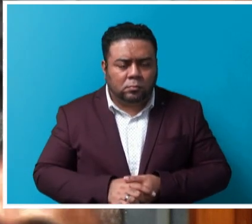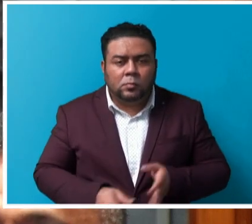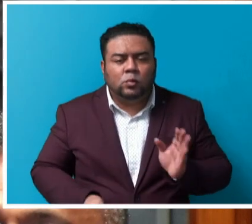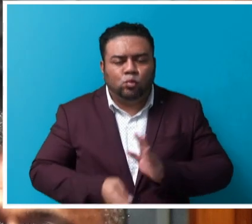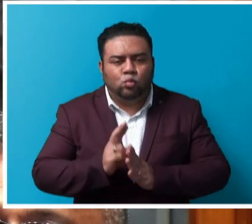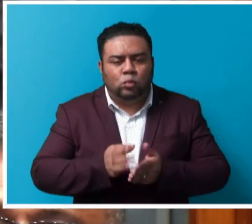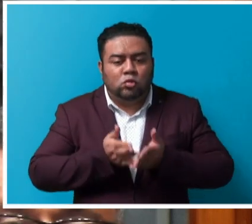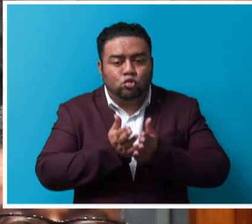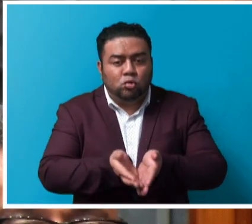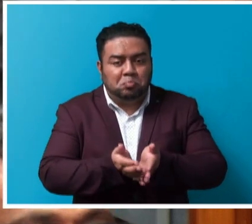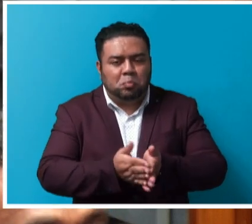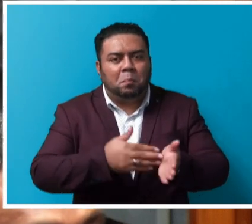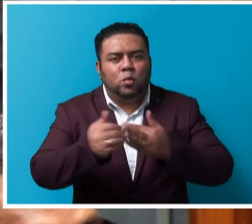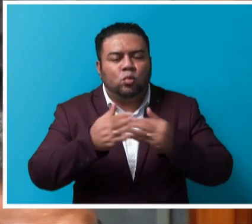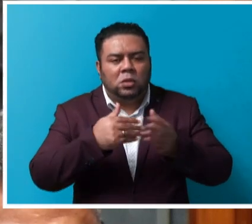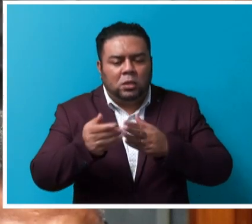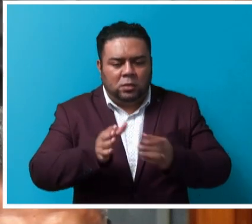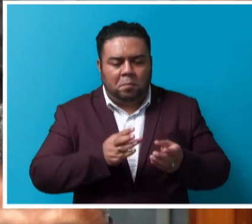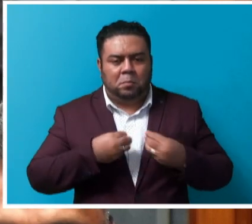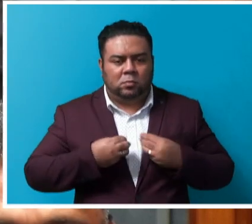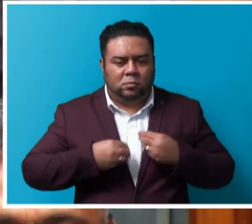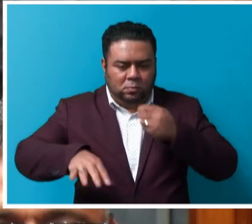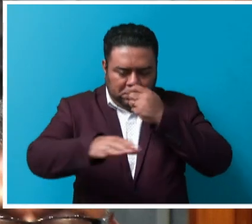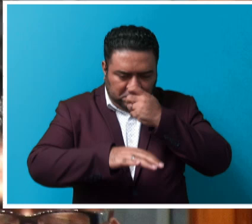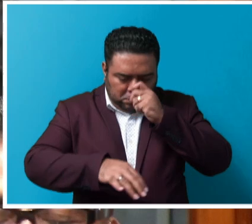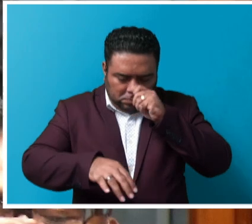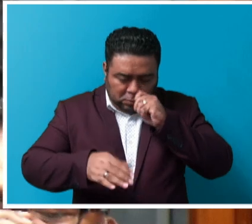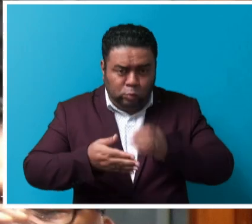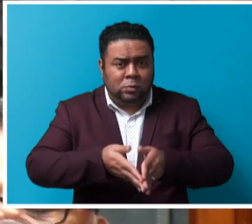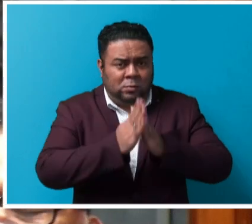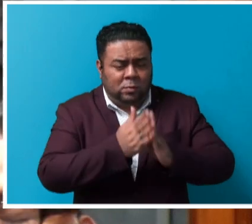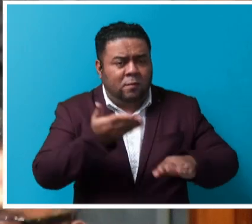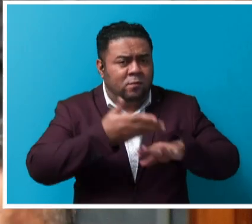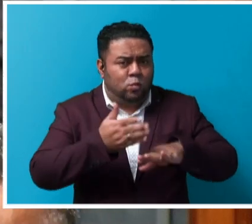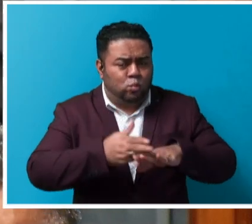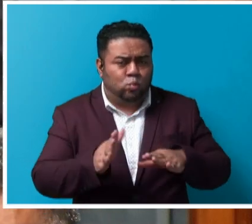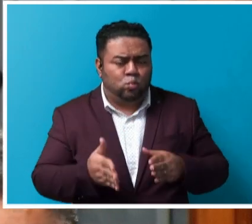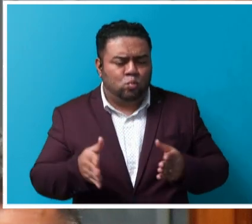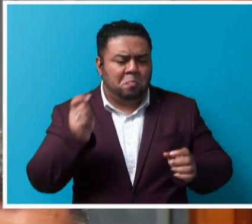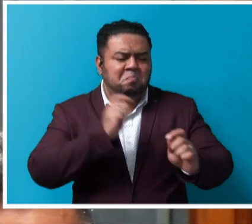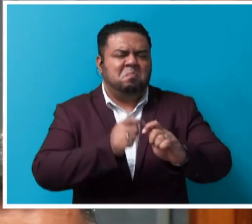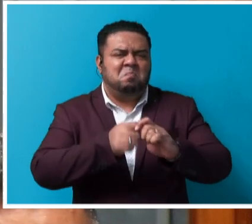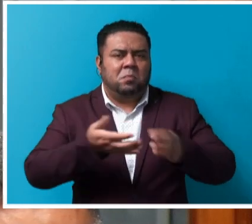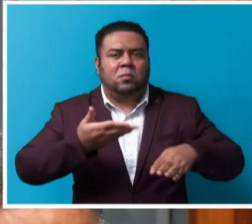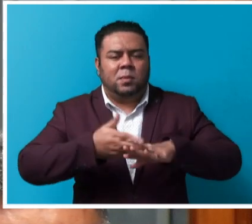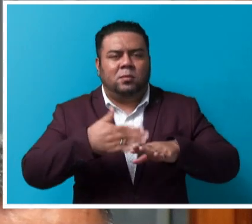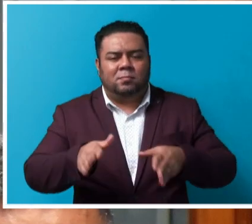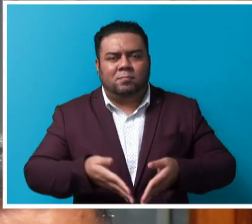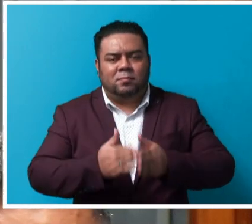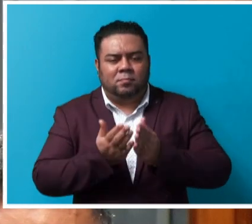sector and the consideration to establish a new shipbuilding facility in Fiji. We all know